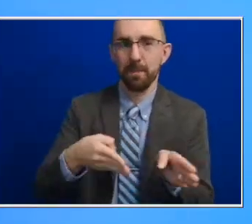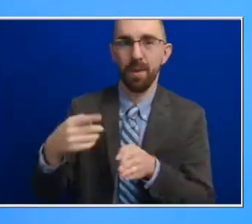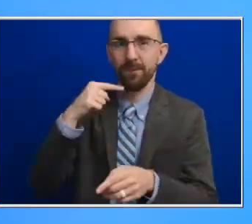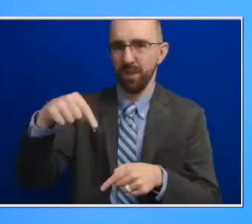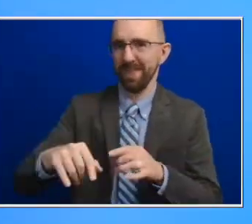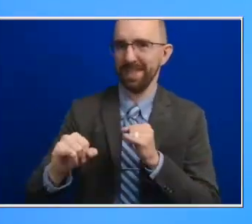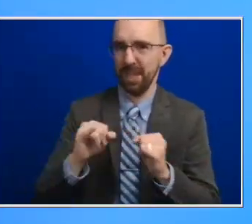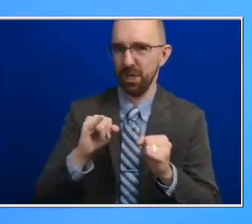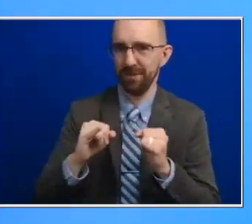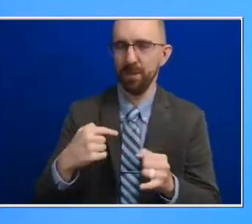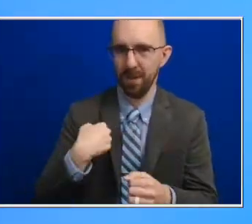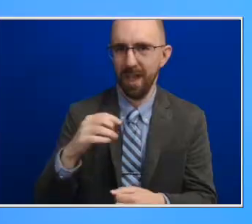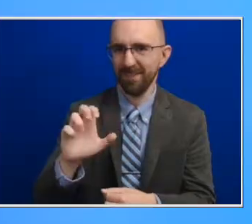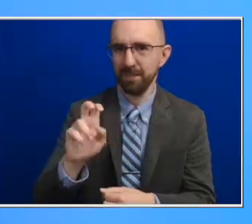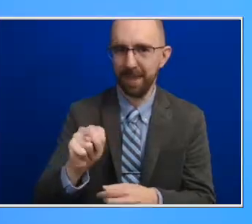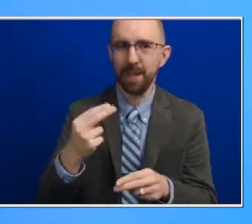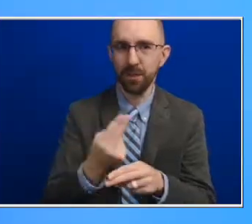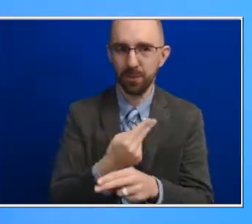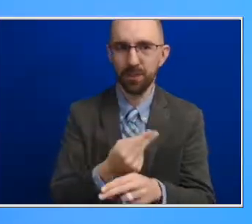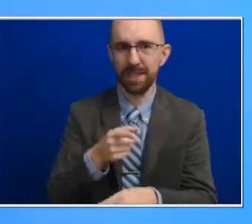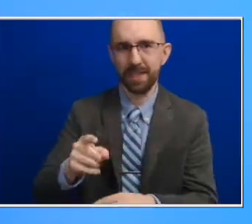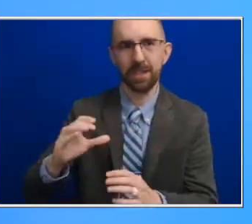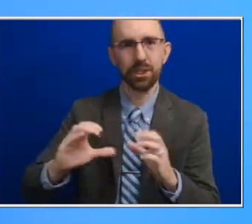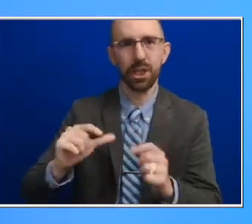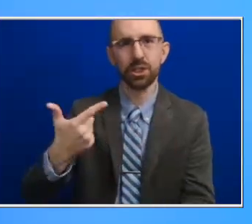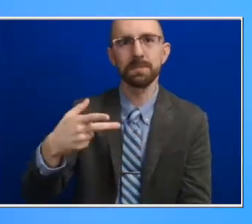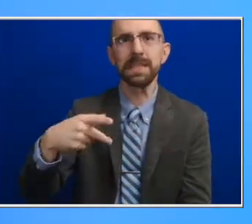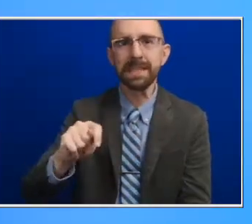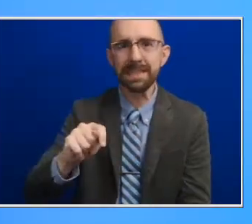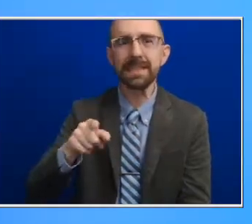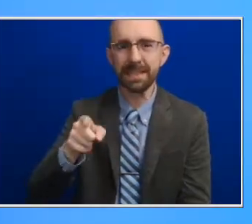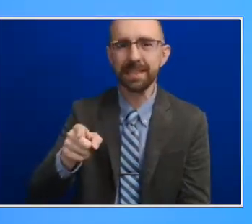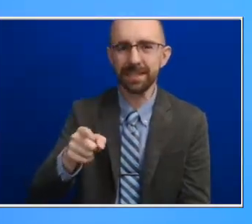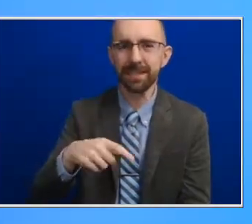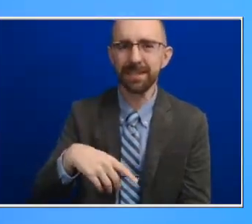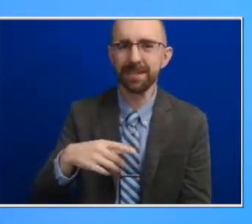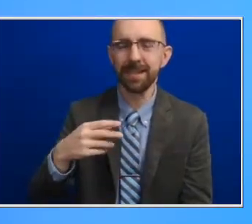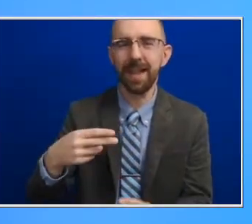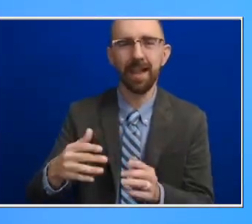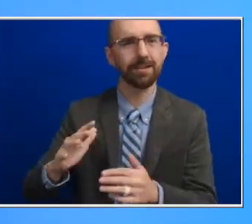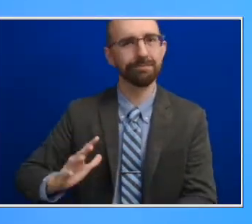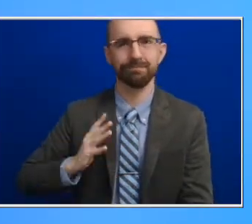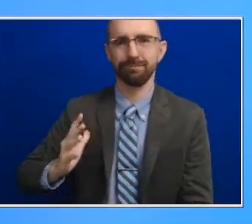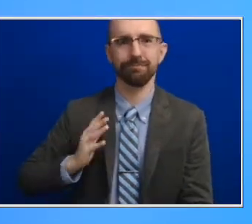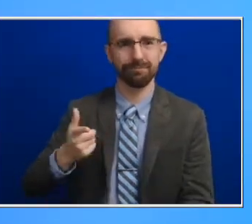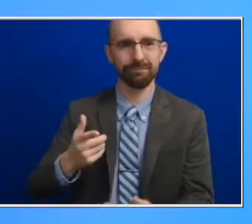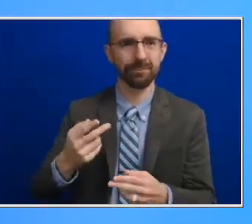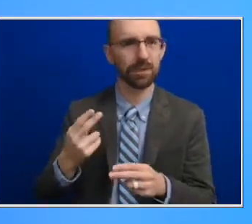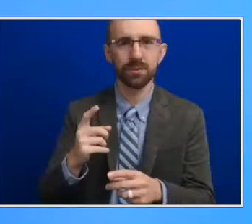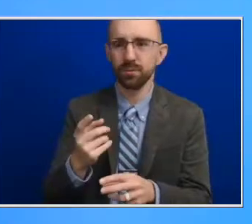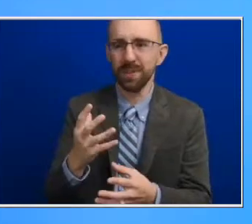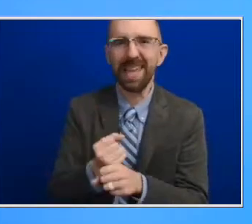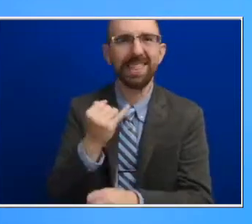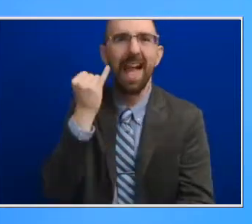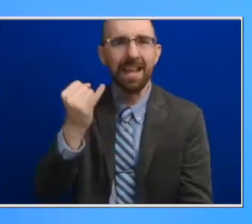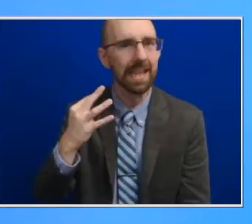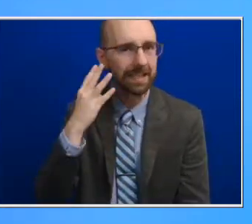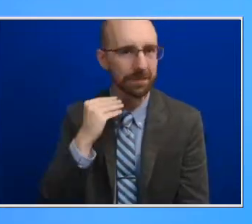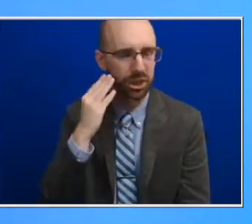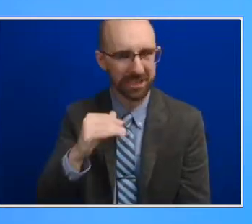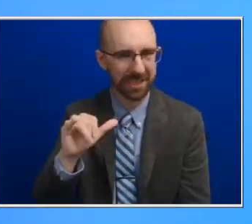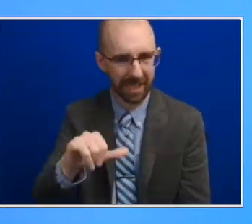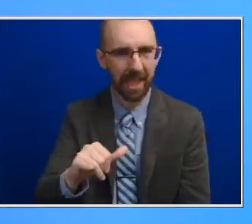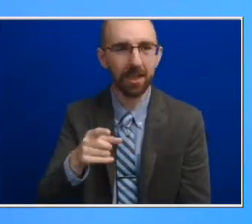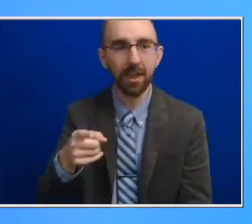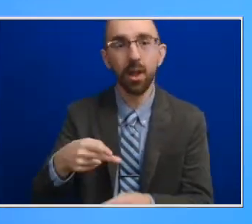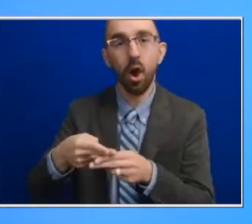been using the ChatGPT, kind of the higher end version, just to sort of experience what it's like. So the calls itself